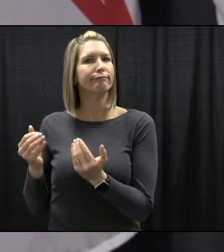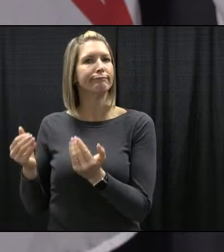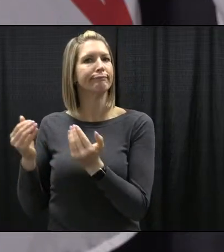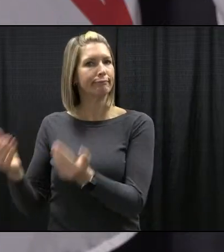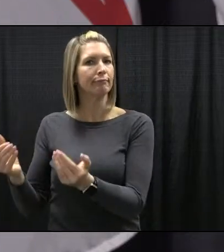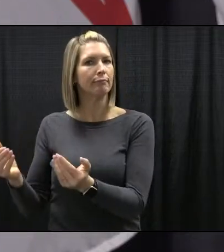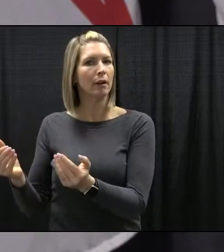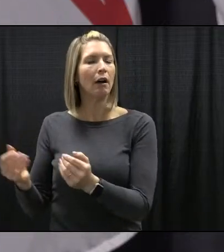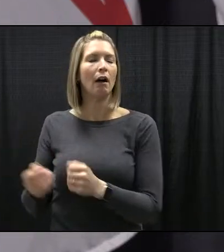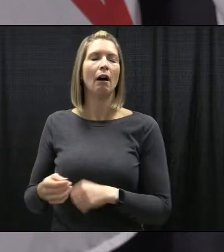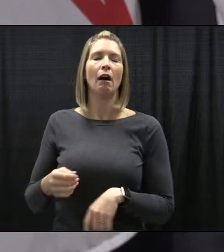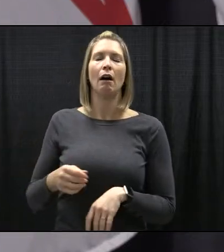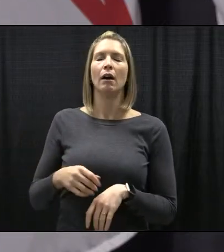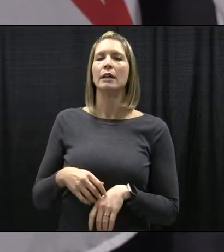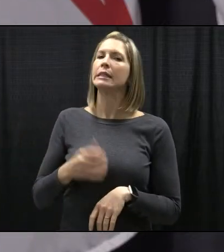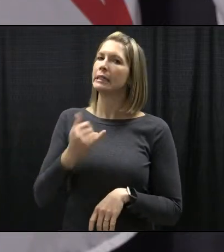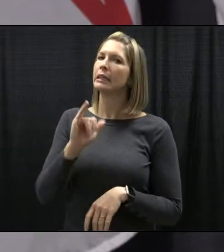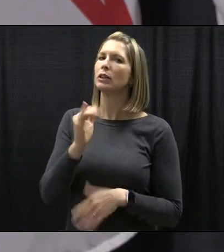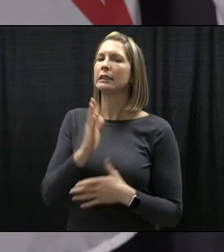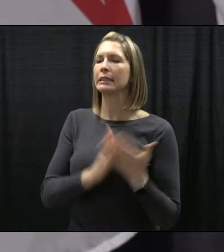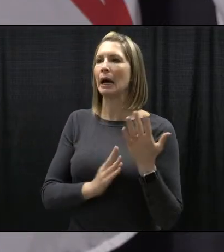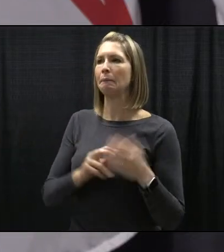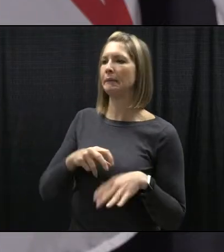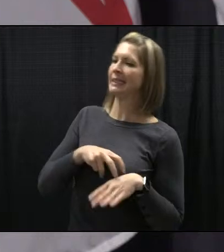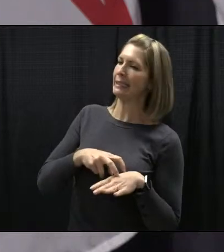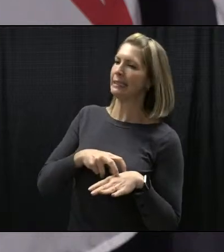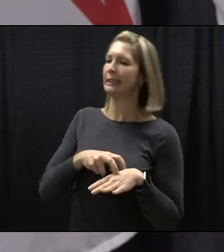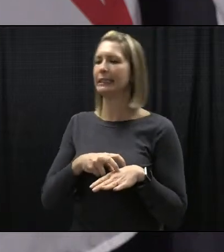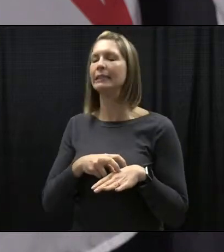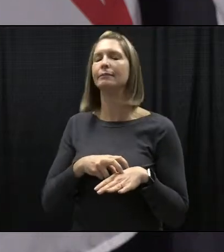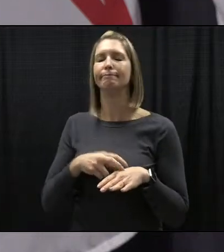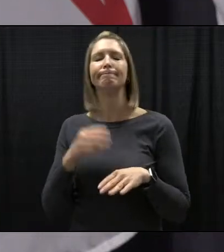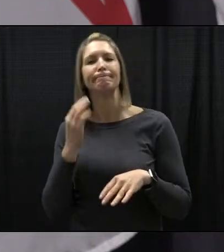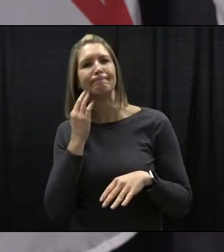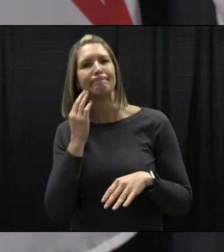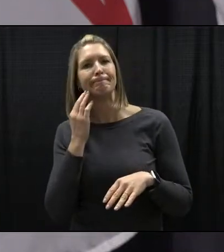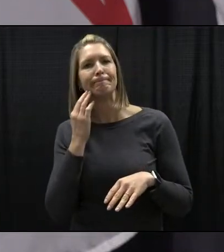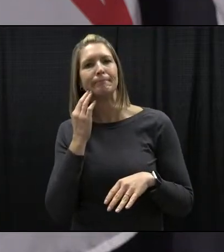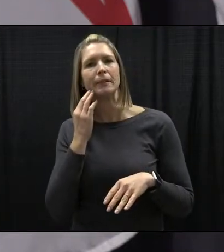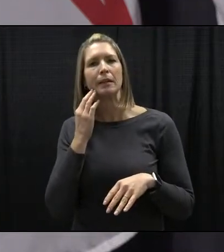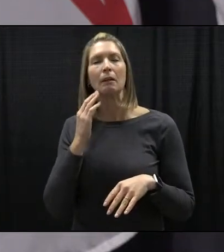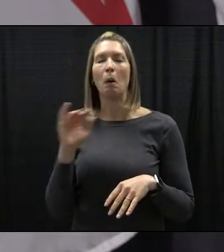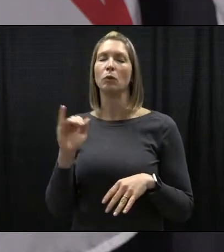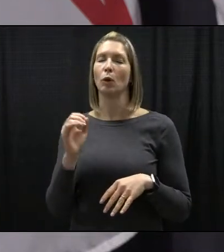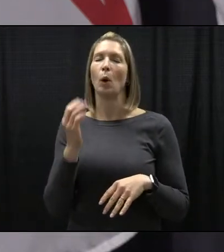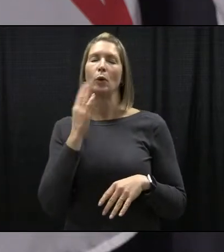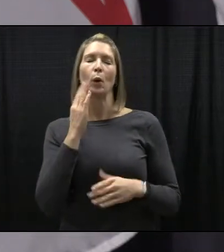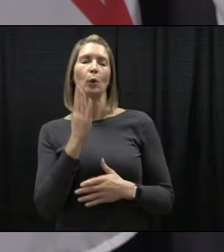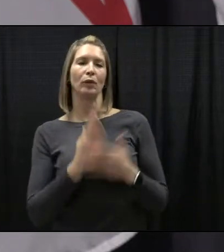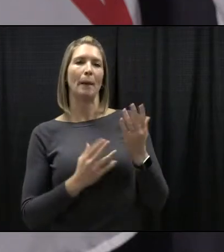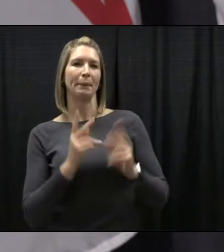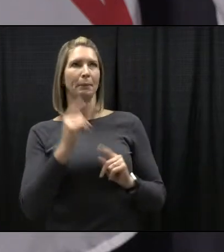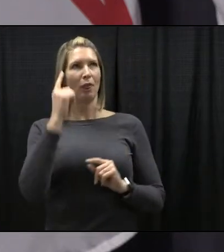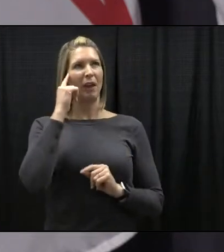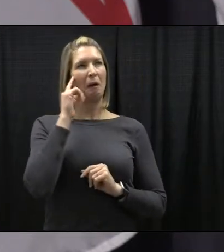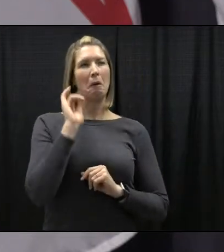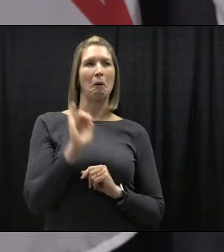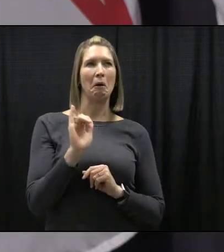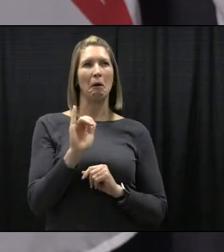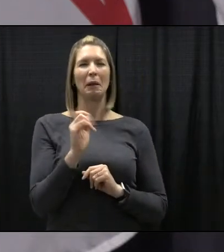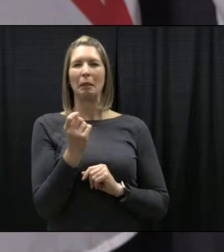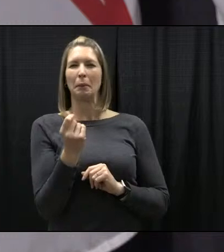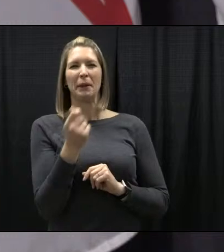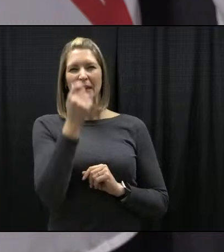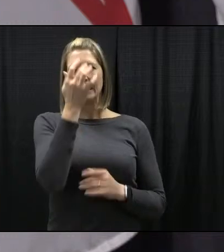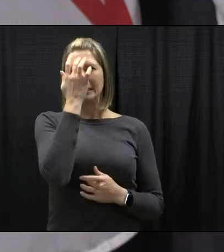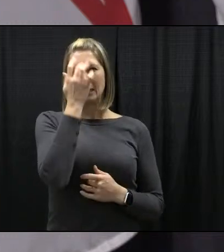There's probably always been a certain percentage of people who may have thought it was just the sniffles, and I think we saw that with that school outbreak